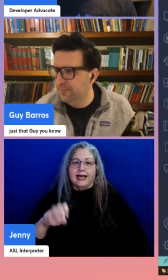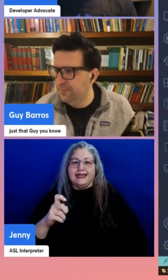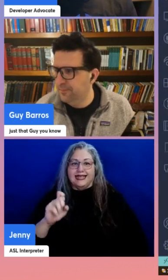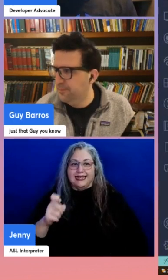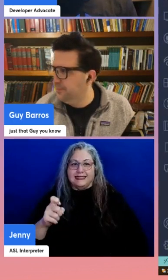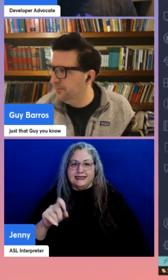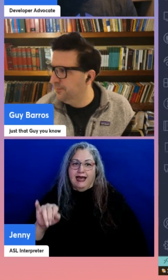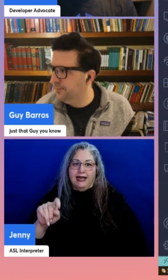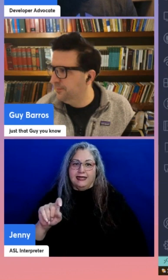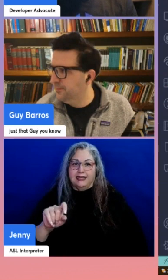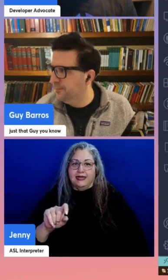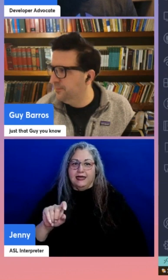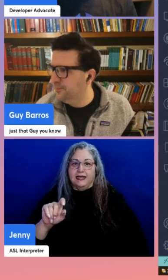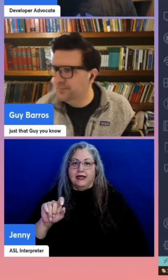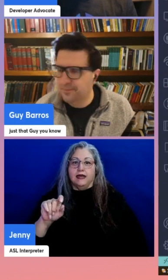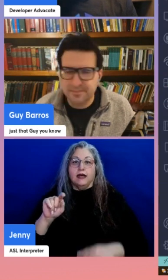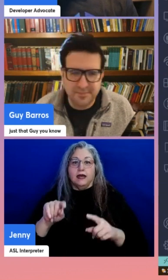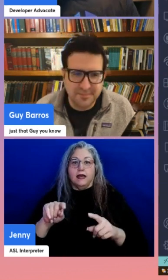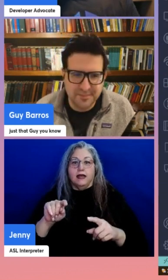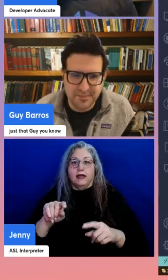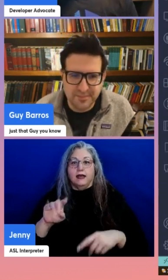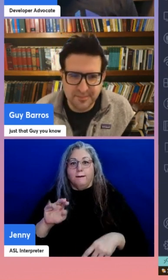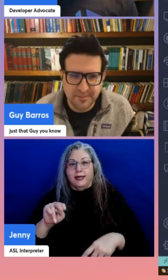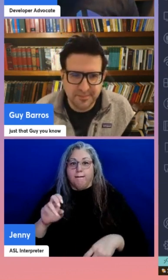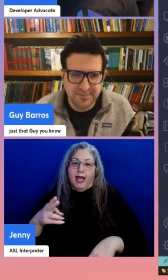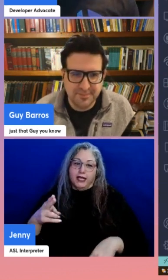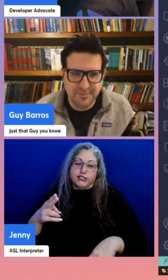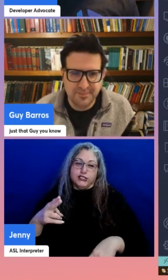-it that bin bash.